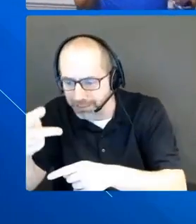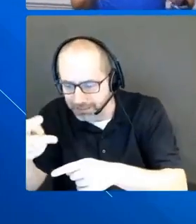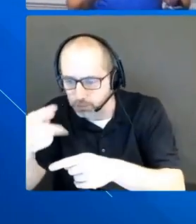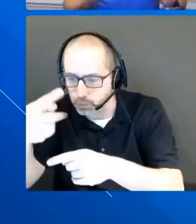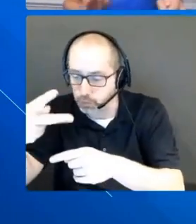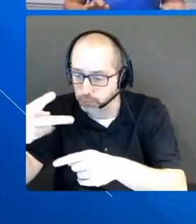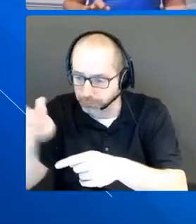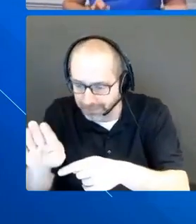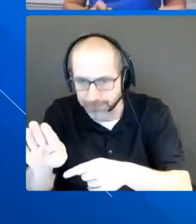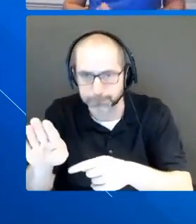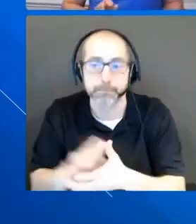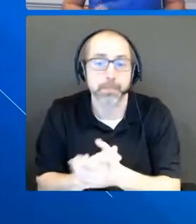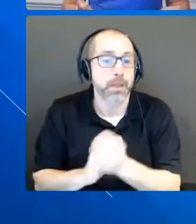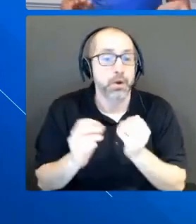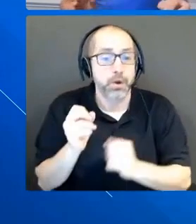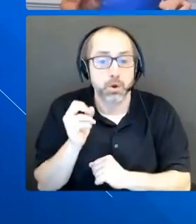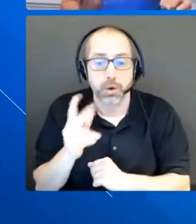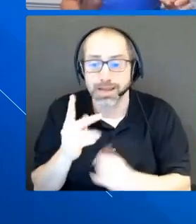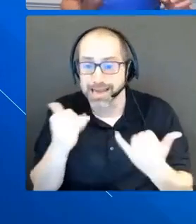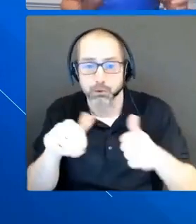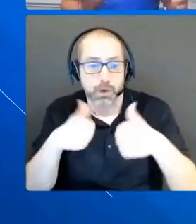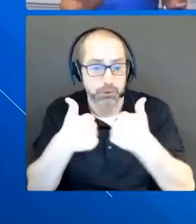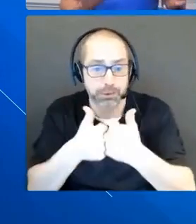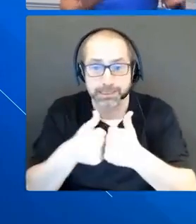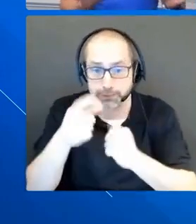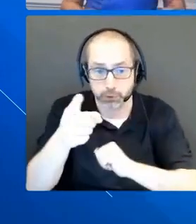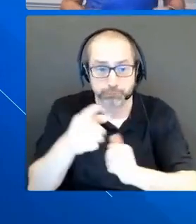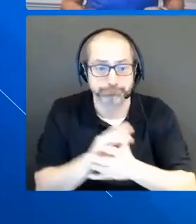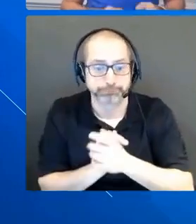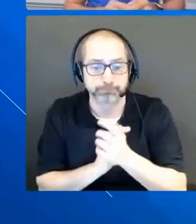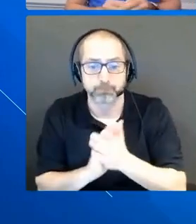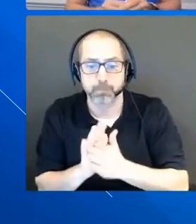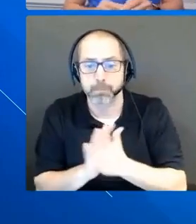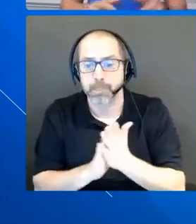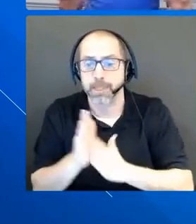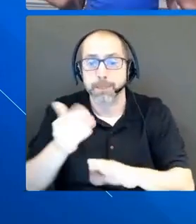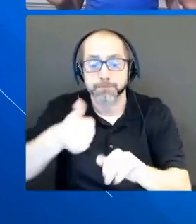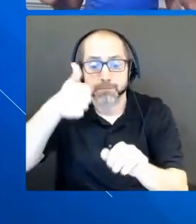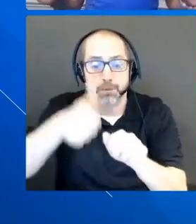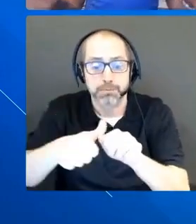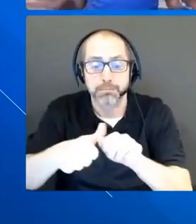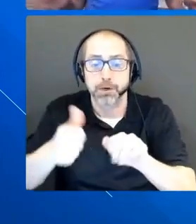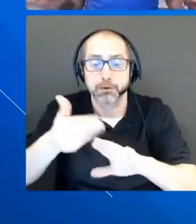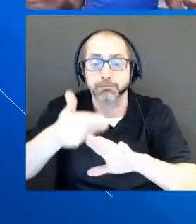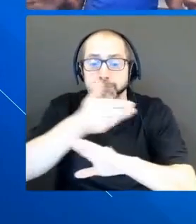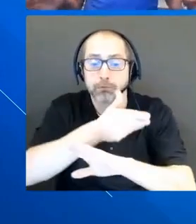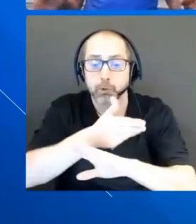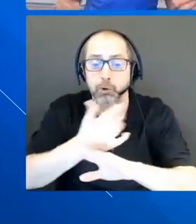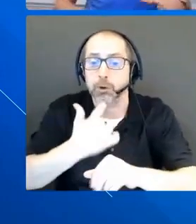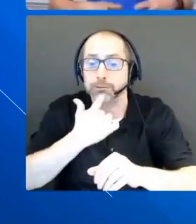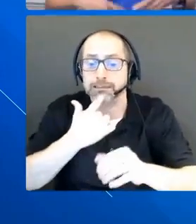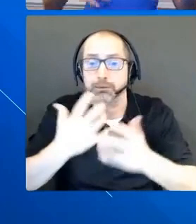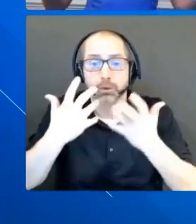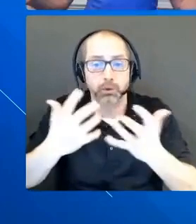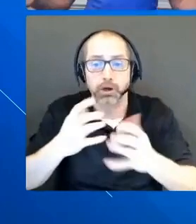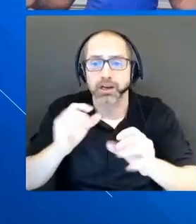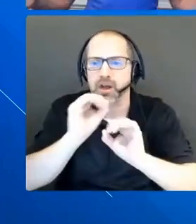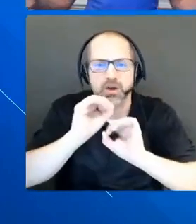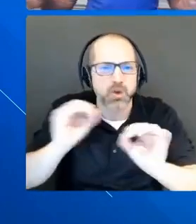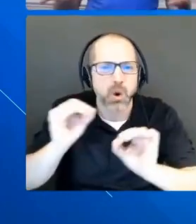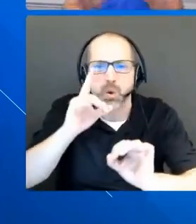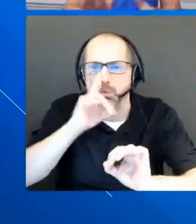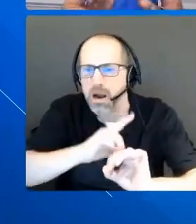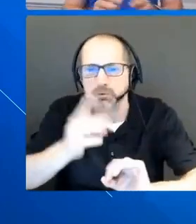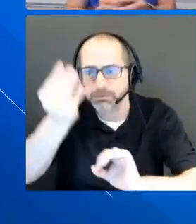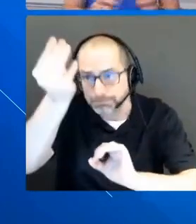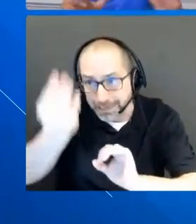I'm going to give you all a challenge. We used to say we wanted No Mouse Monday, where it was an entire